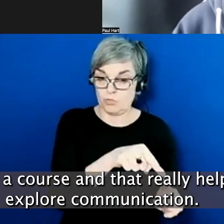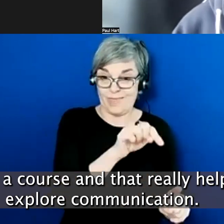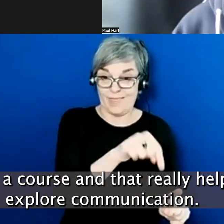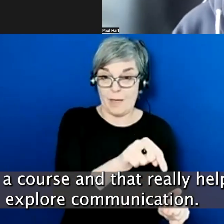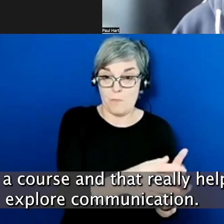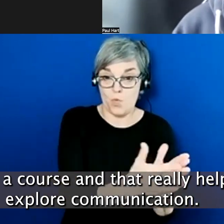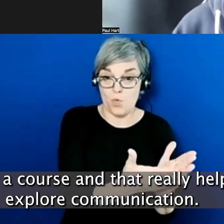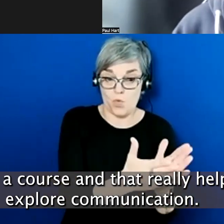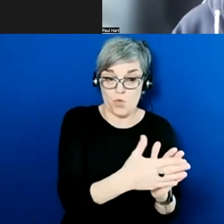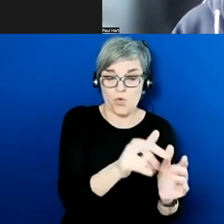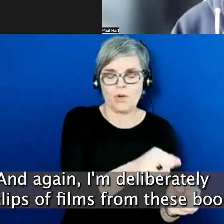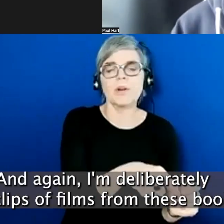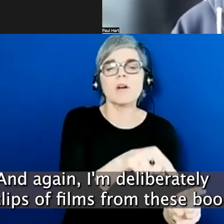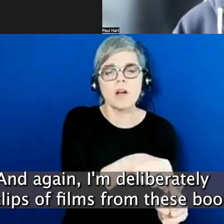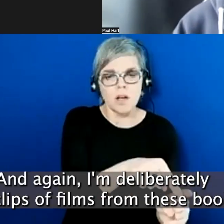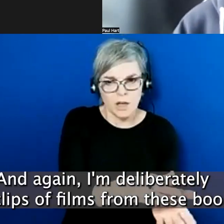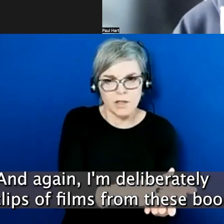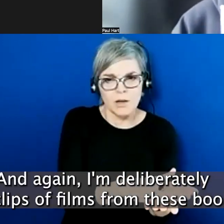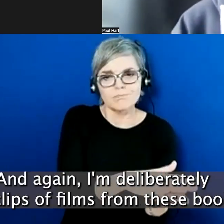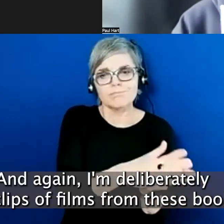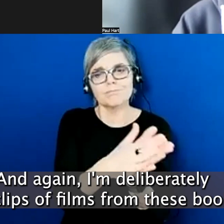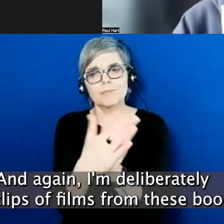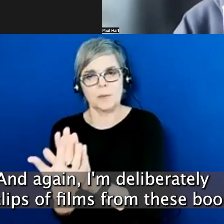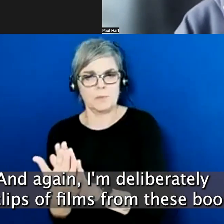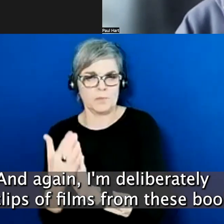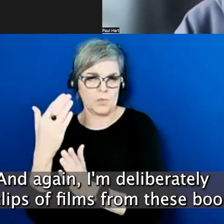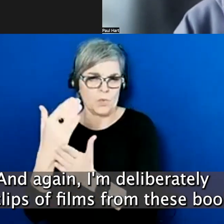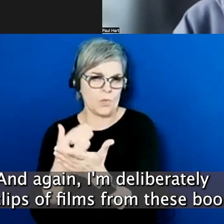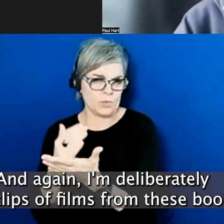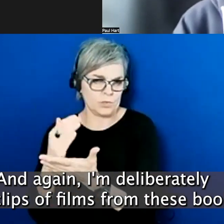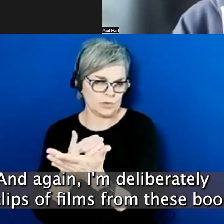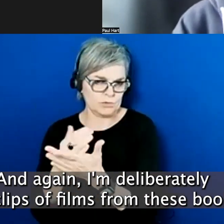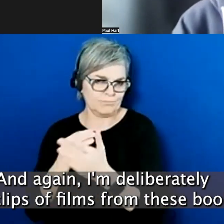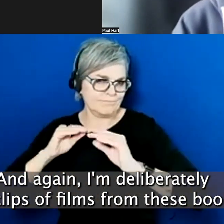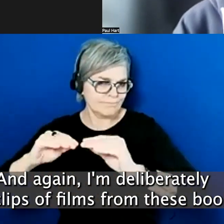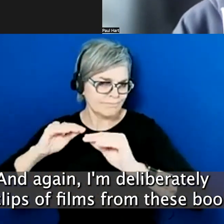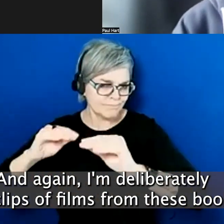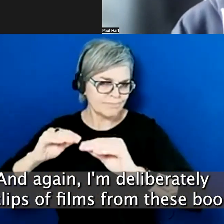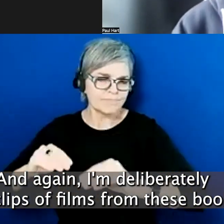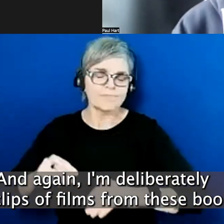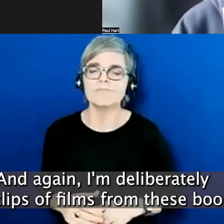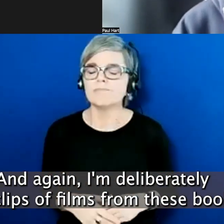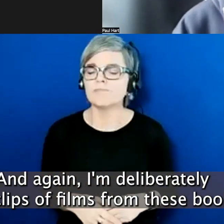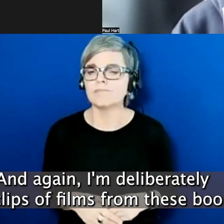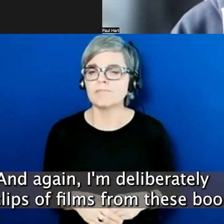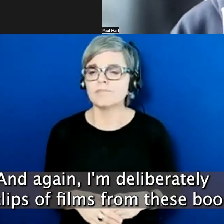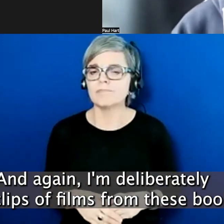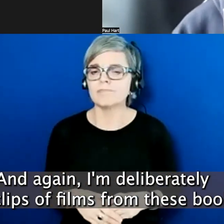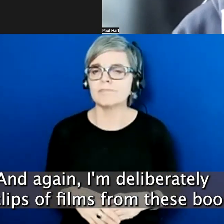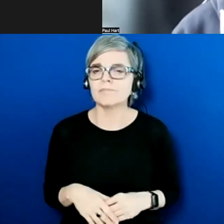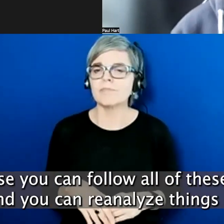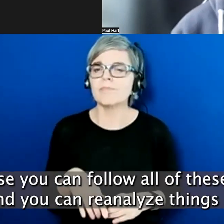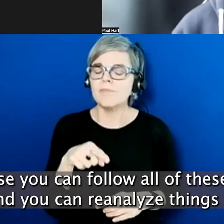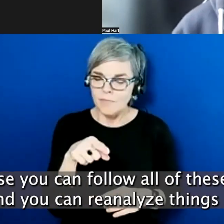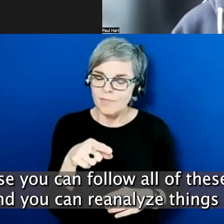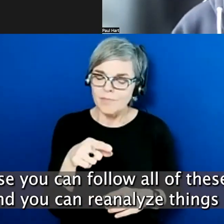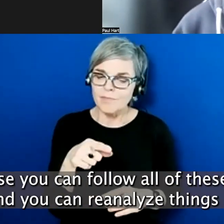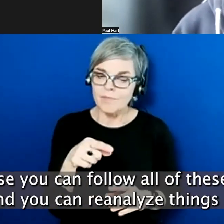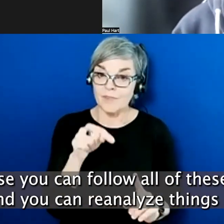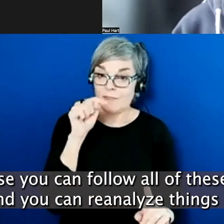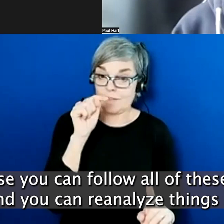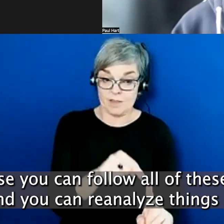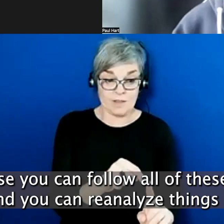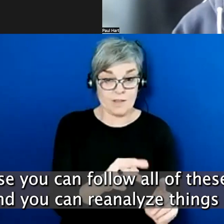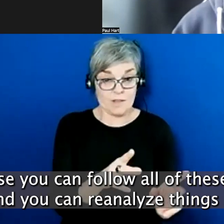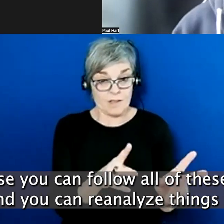explore communication. And again, I'm deliberately using clips of films from these booklets because you can